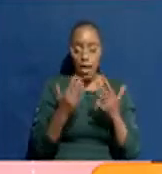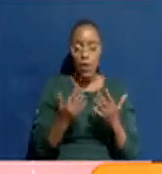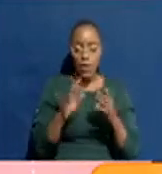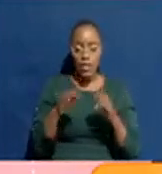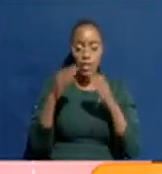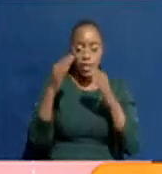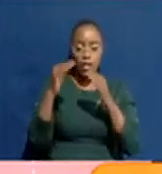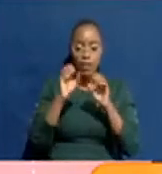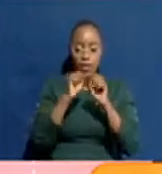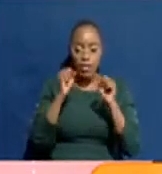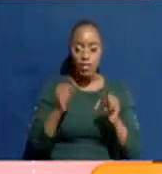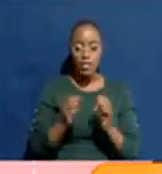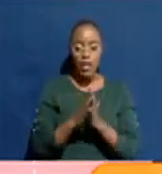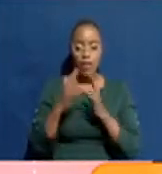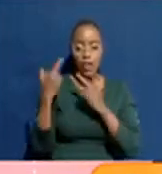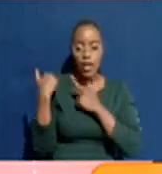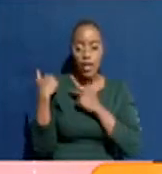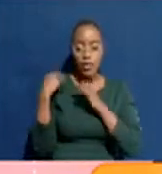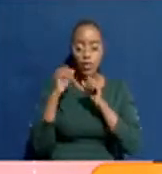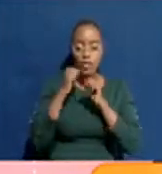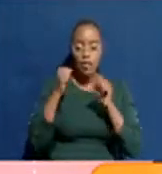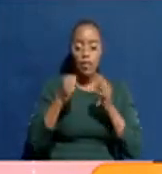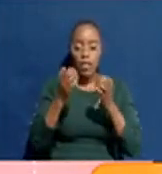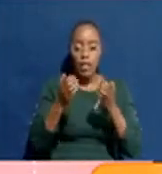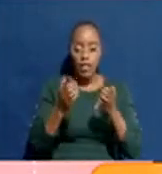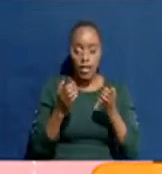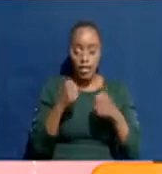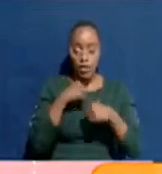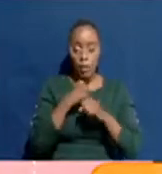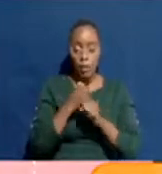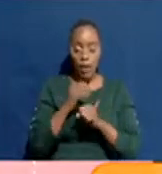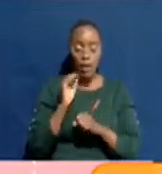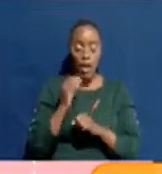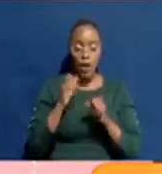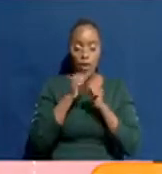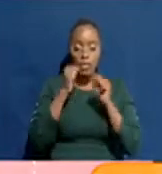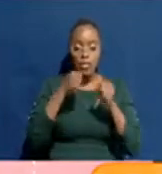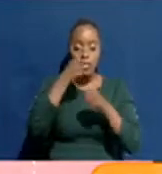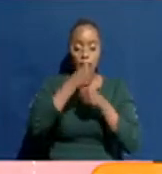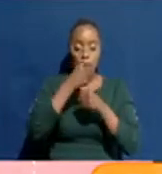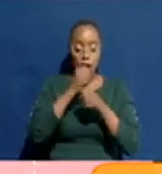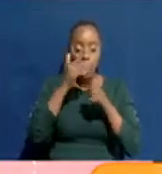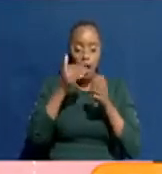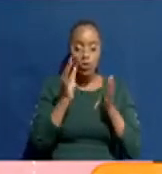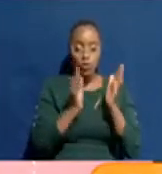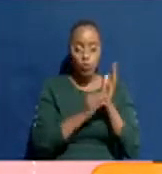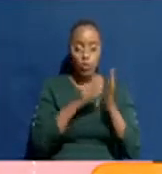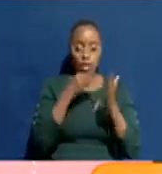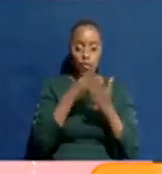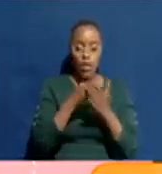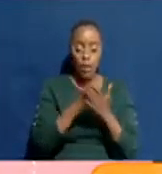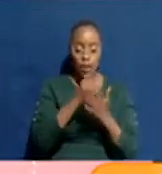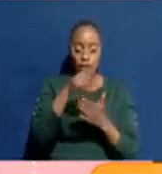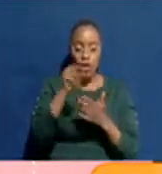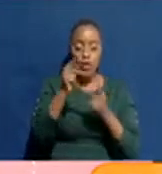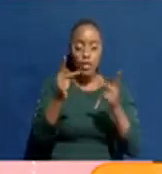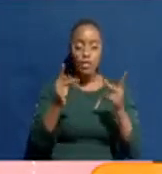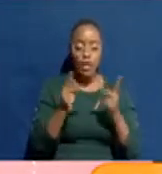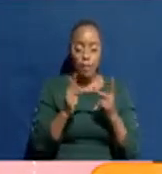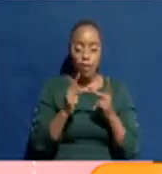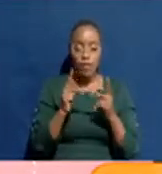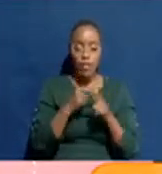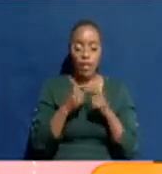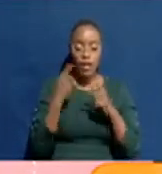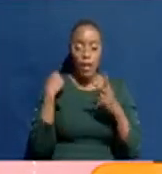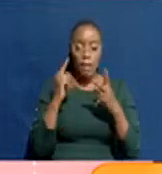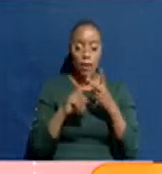delivery systems and accountability systems. And they need to make our systems work by putting the money in the right place. The right. Second